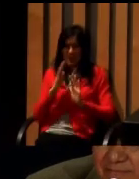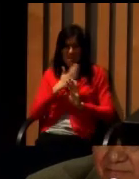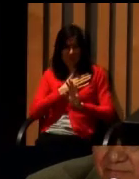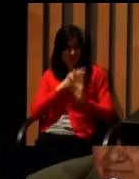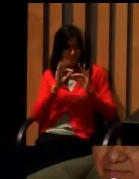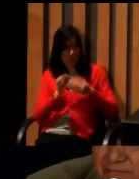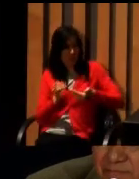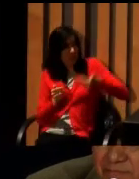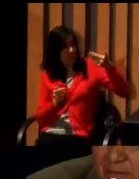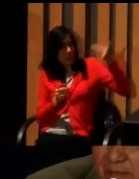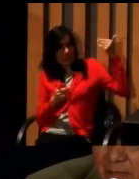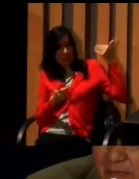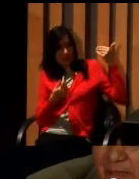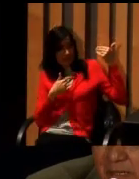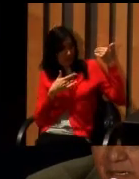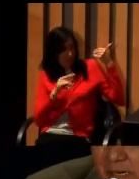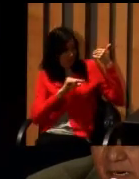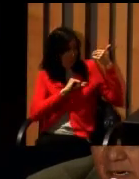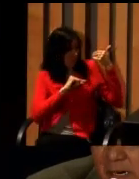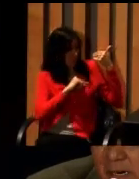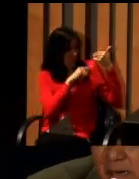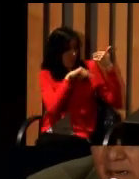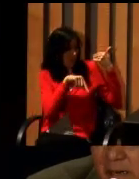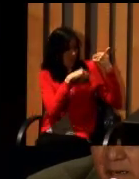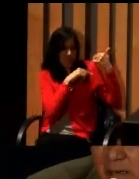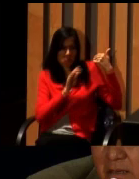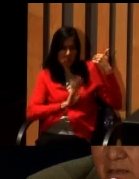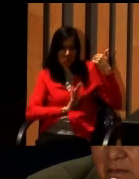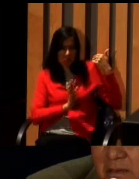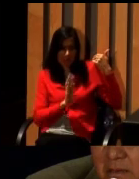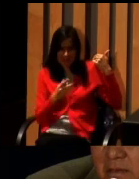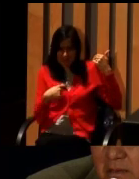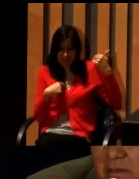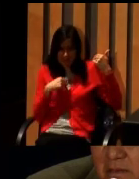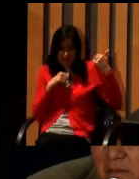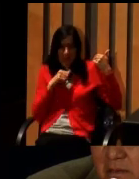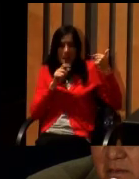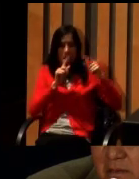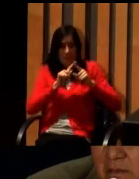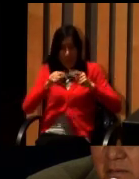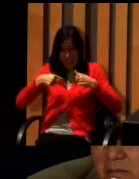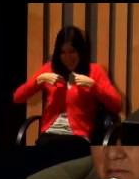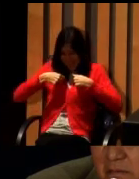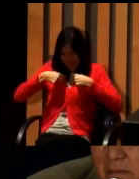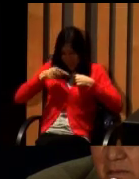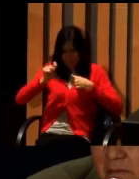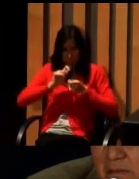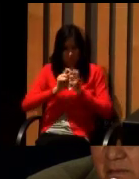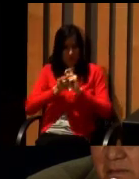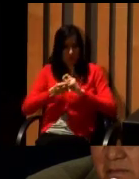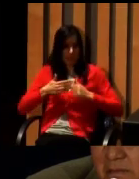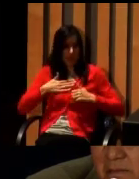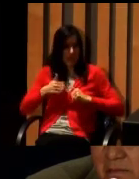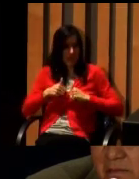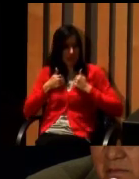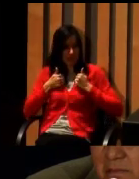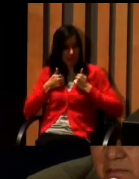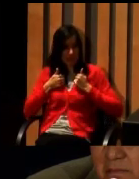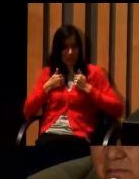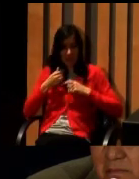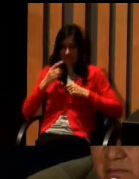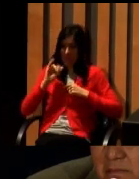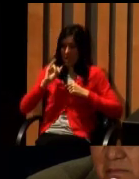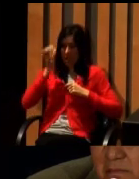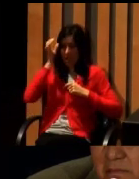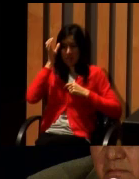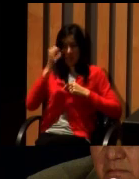did. I feel that I need to make changes in my own life, and I don't feel that white guilt,